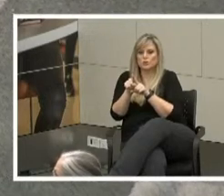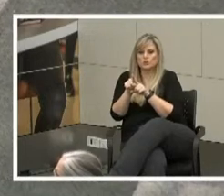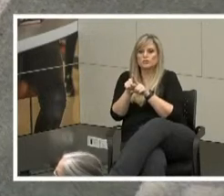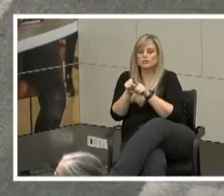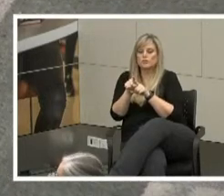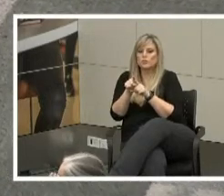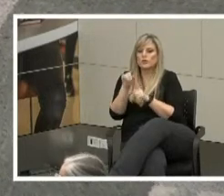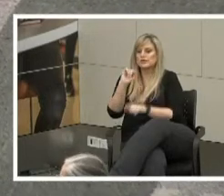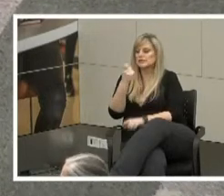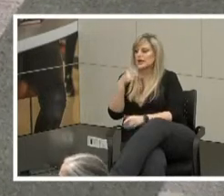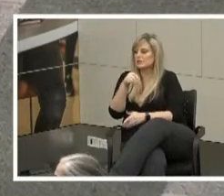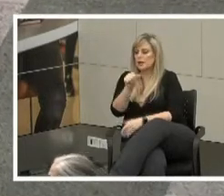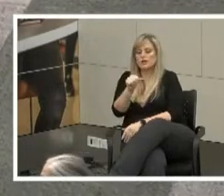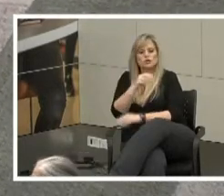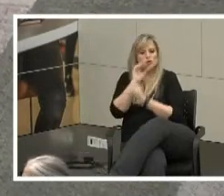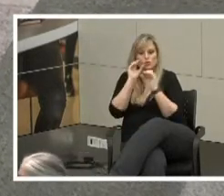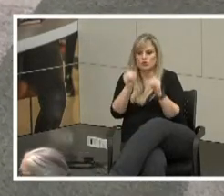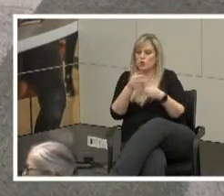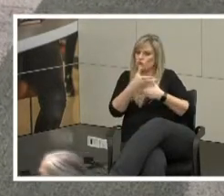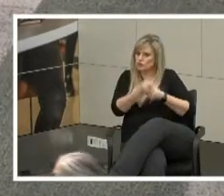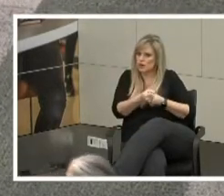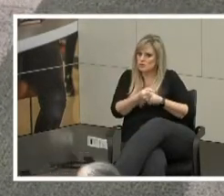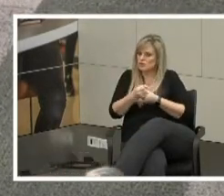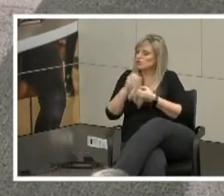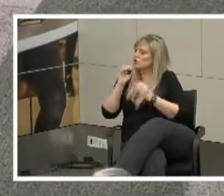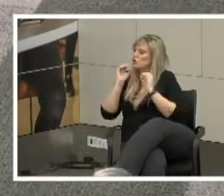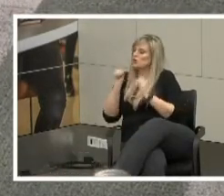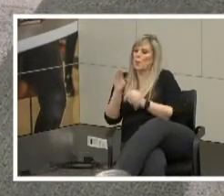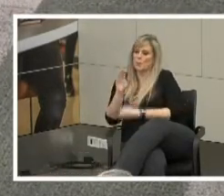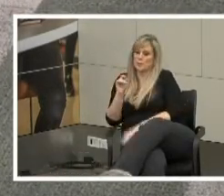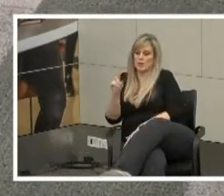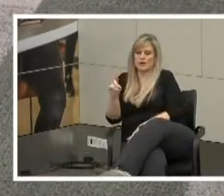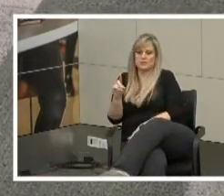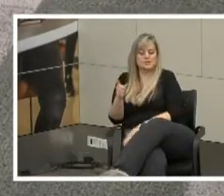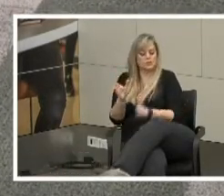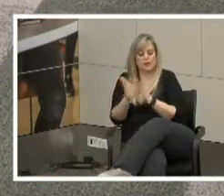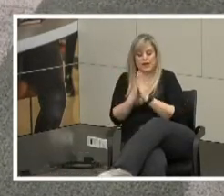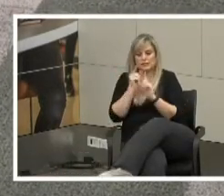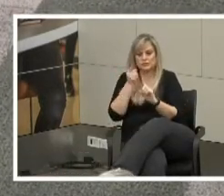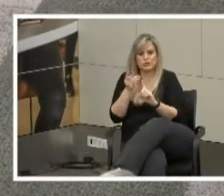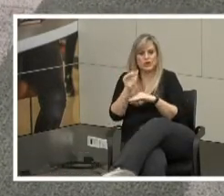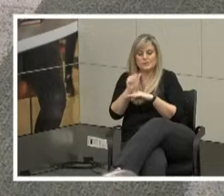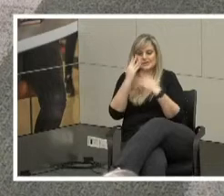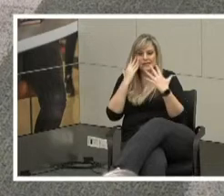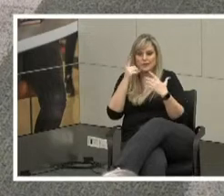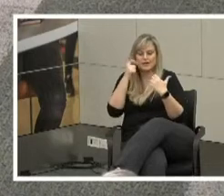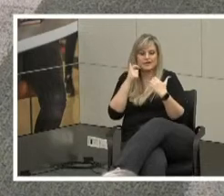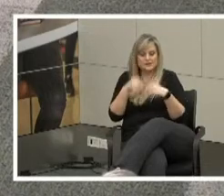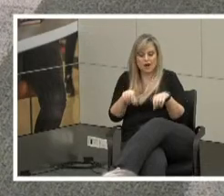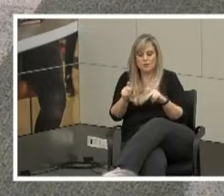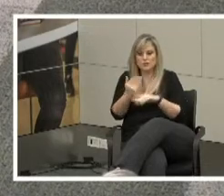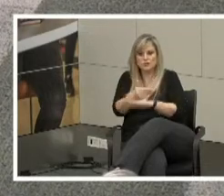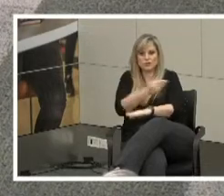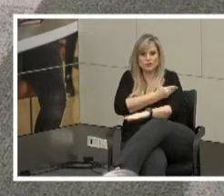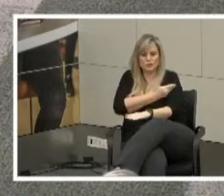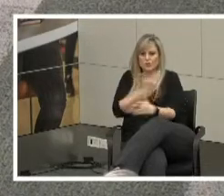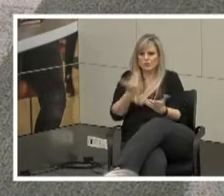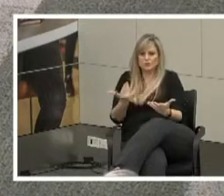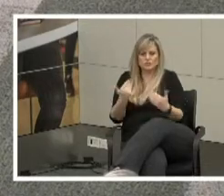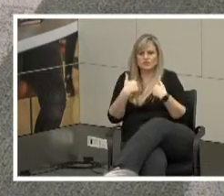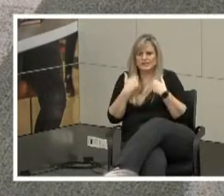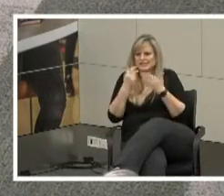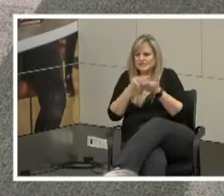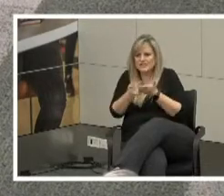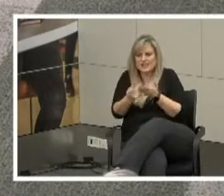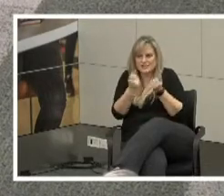bond Board of managers I appeal to you directly tonight I am saddened that an opportunity to improve the way the district was failing too many